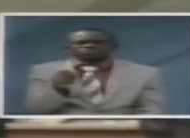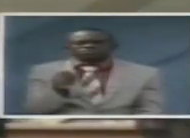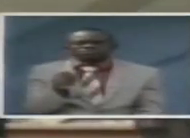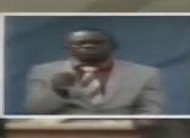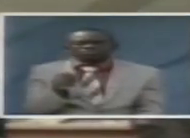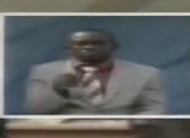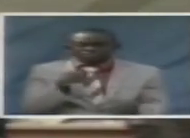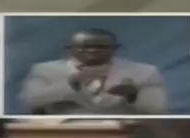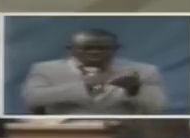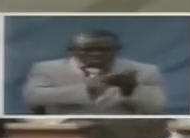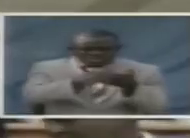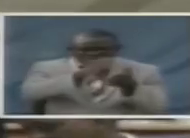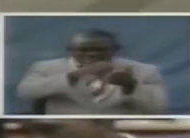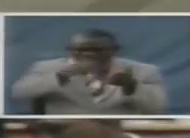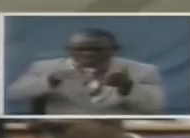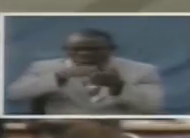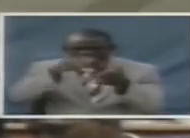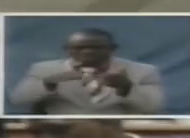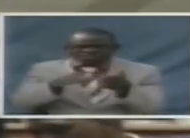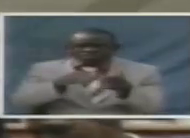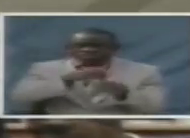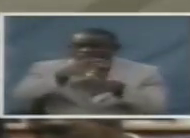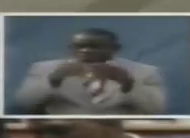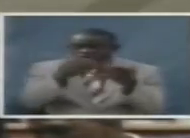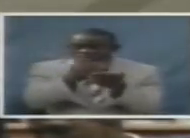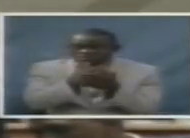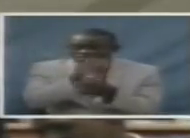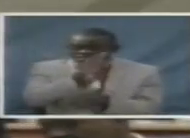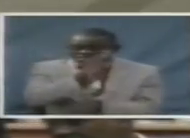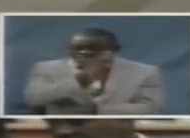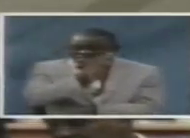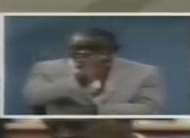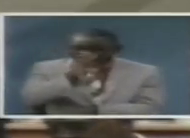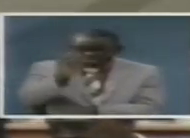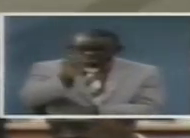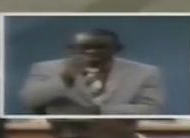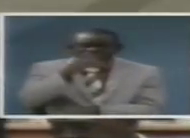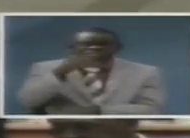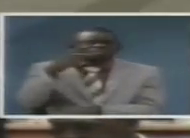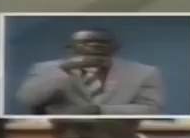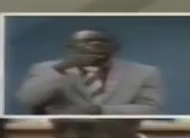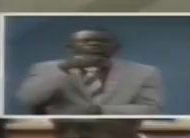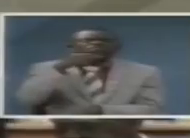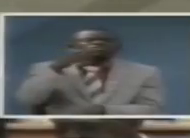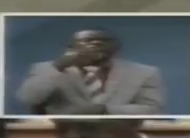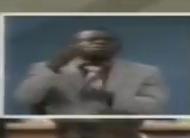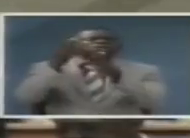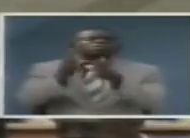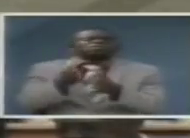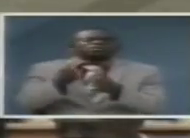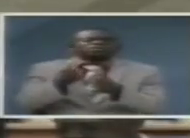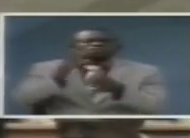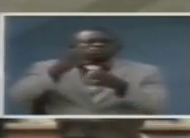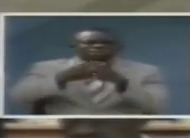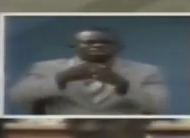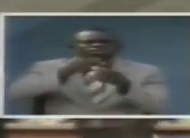Speaker, a total number of 600 undeserving beneficiaries were removed,